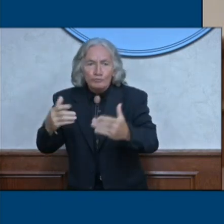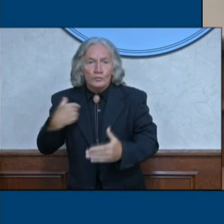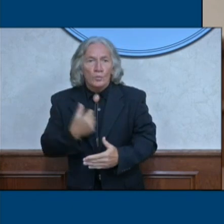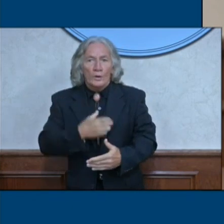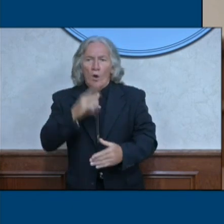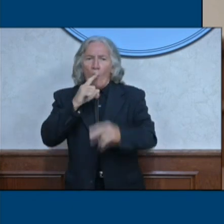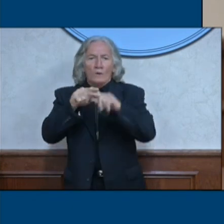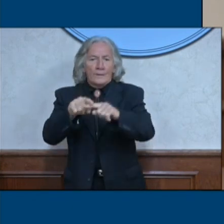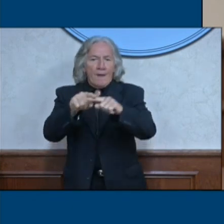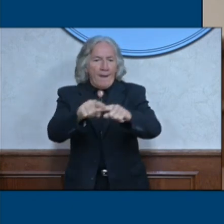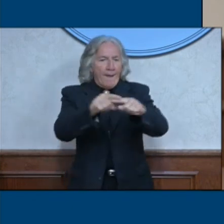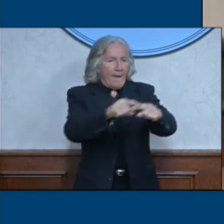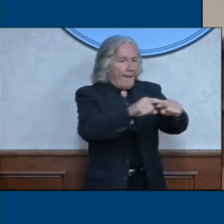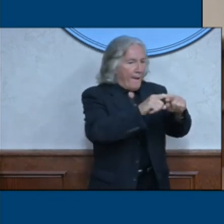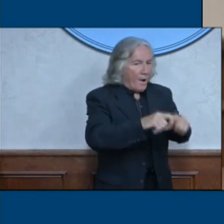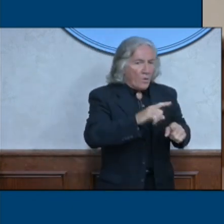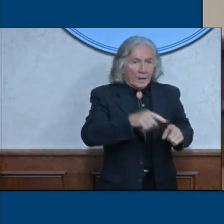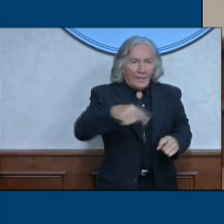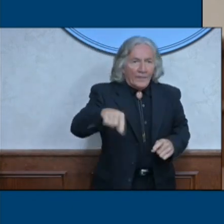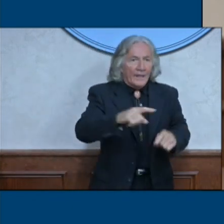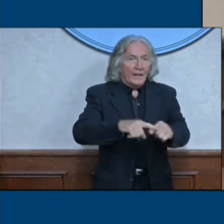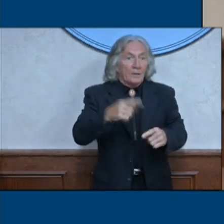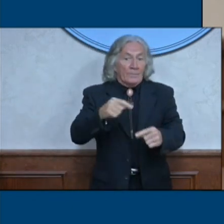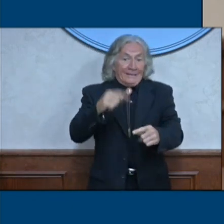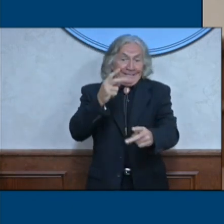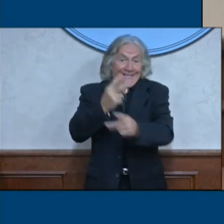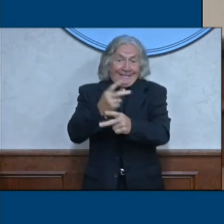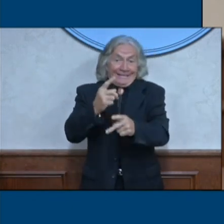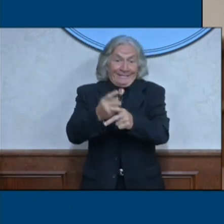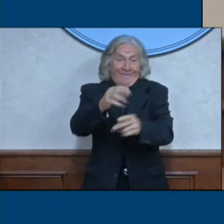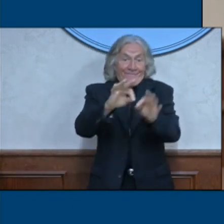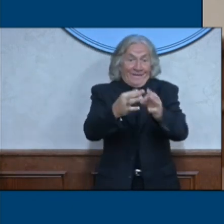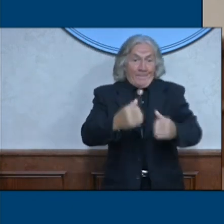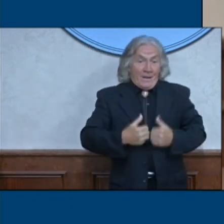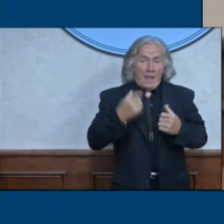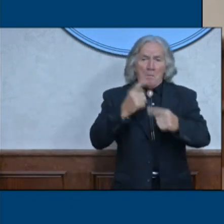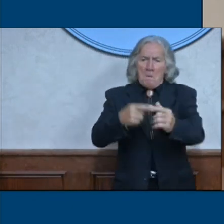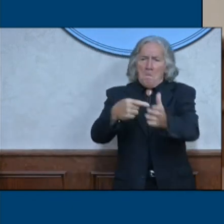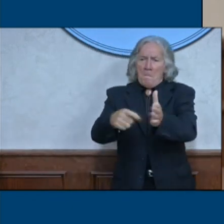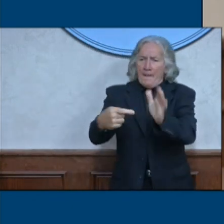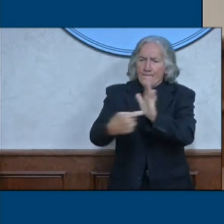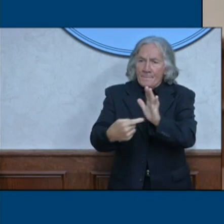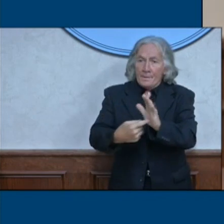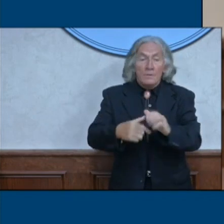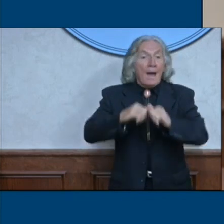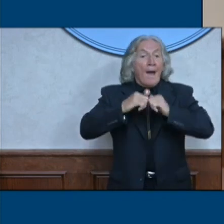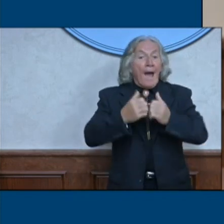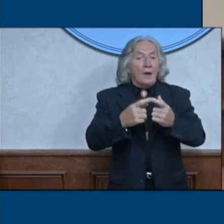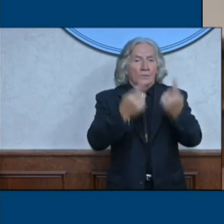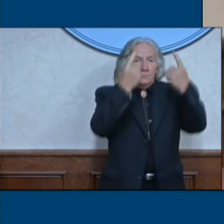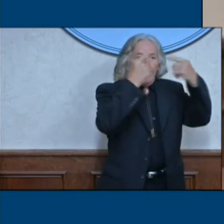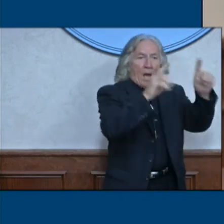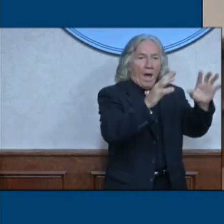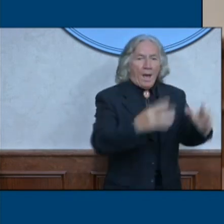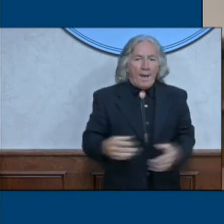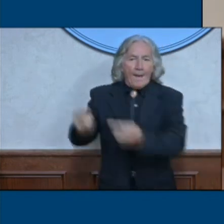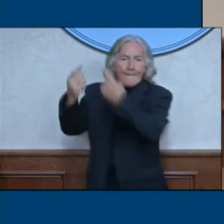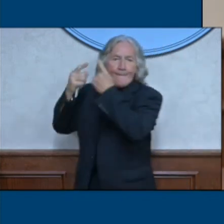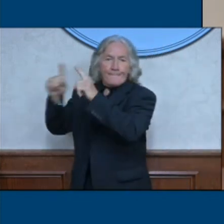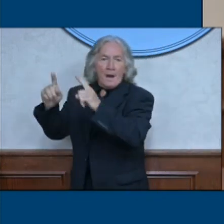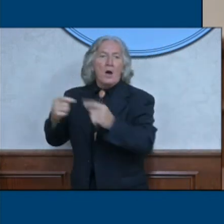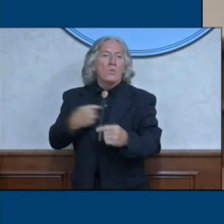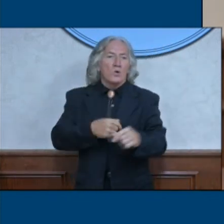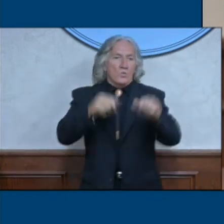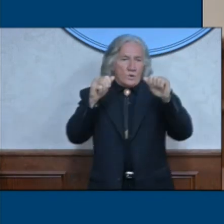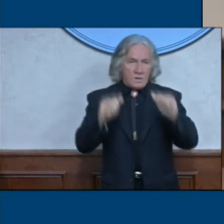we all rely upon, and be able to feed their families and pay their bills. The way to do both of these things is